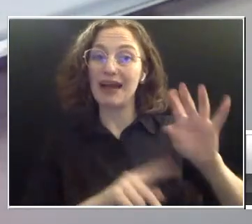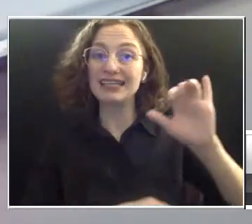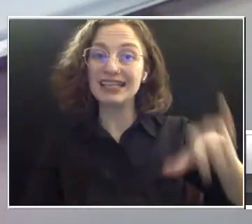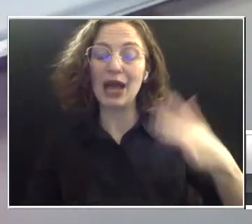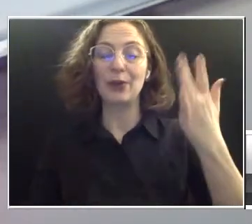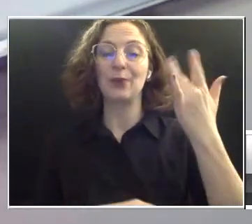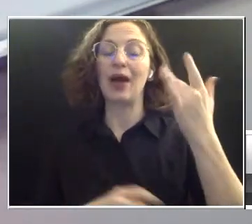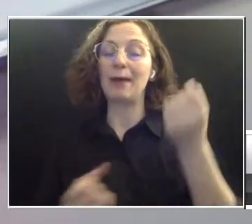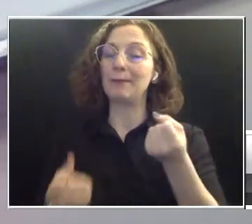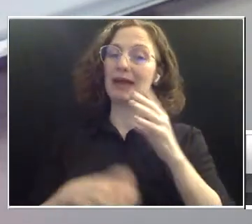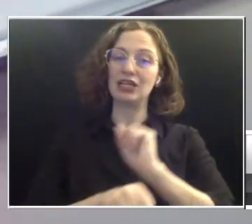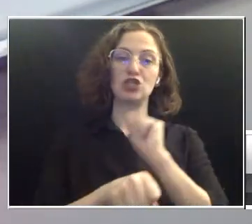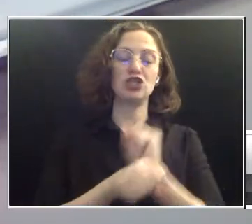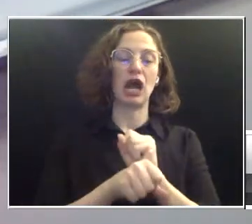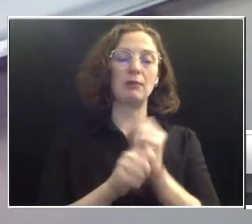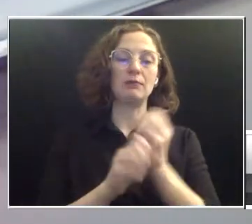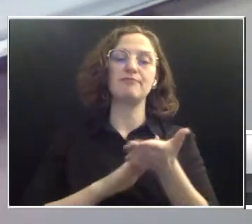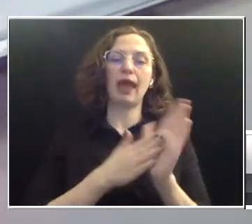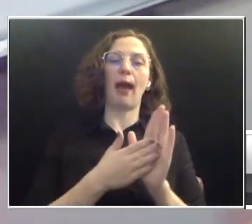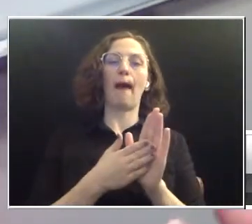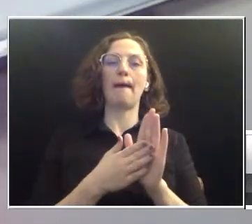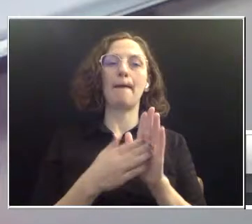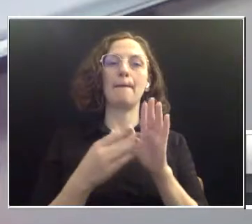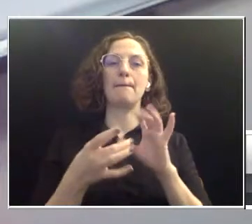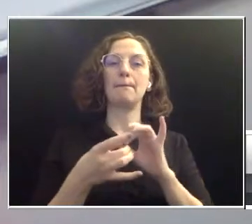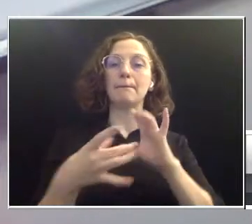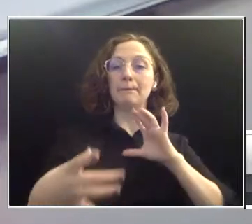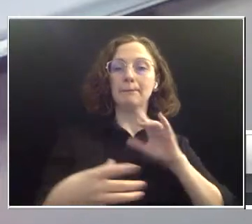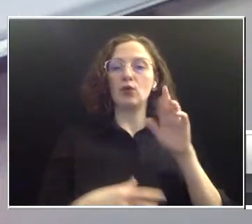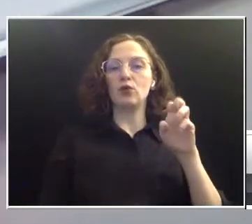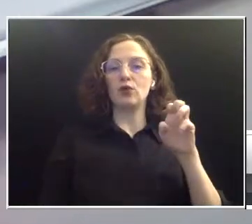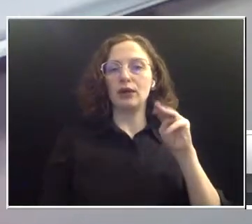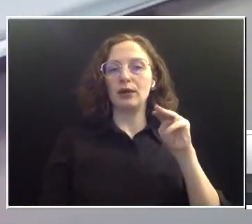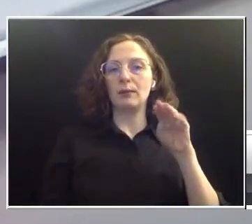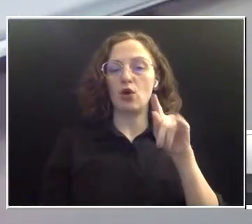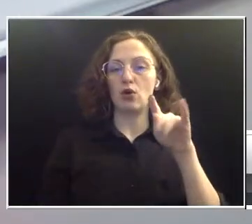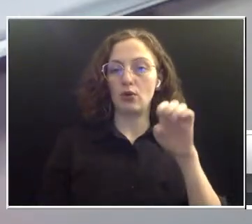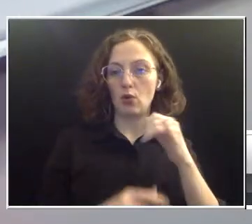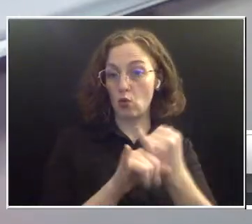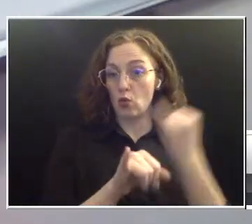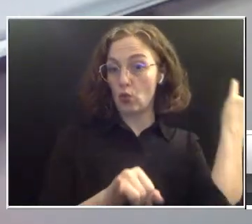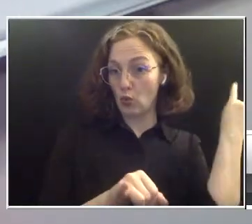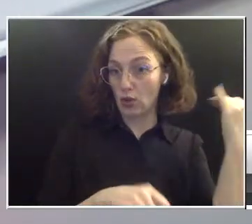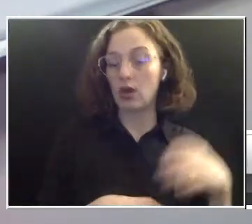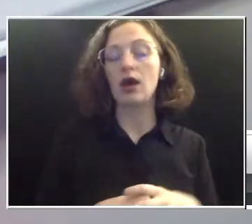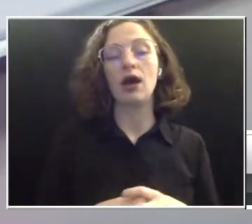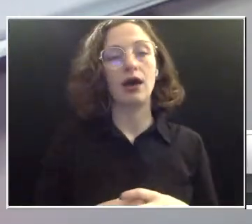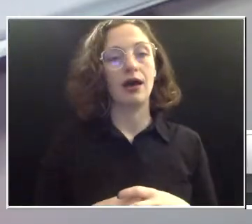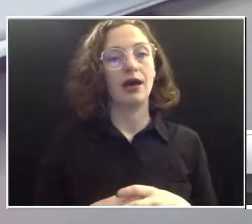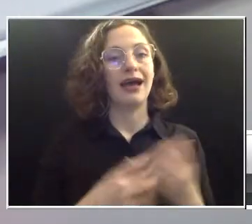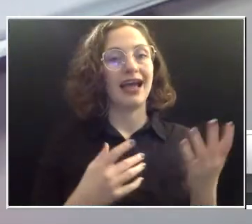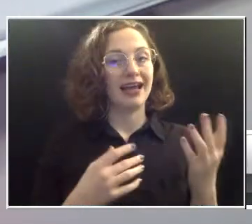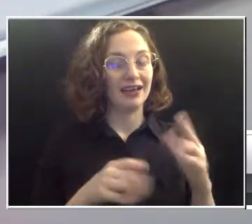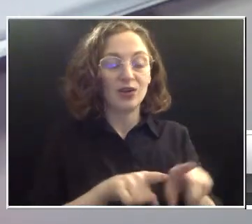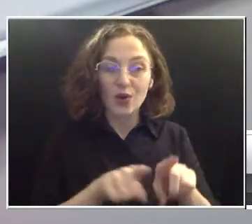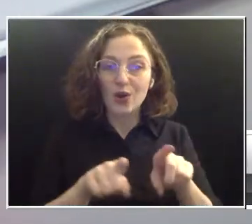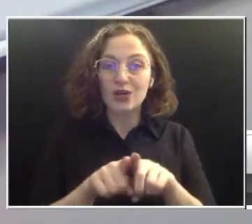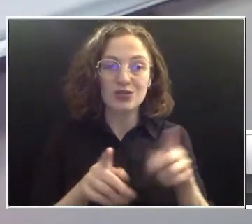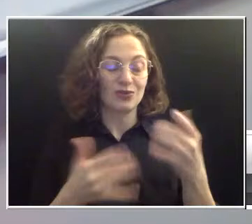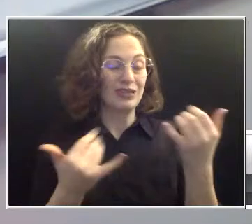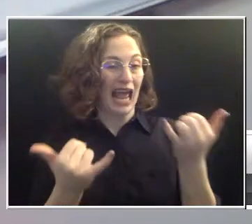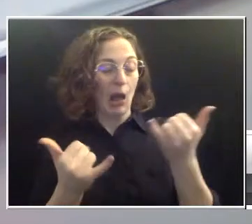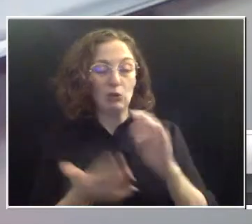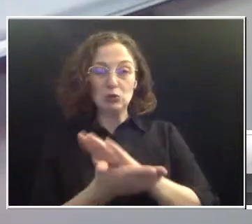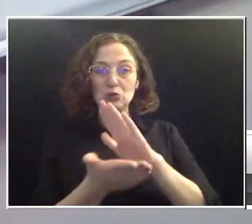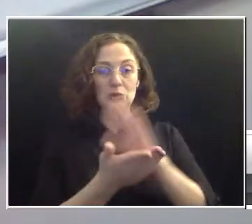much as they used to collect. We missed like 3 years of school blood donations, meaning that all of those kids that would have donated blood for the